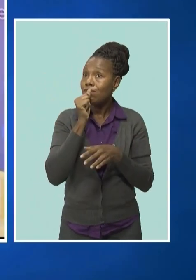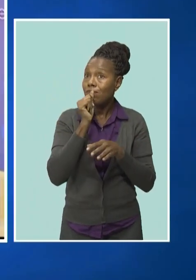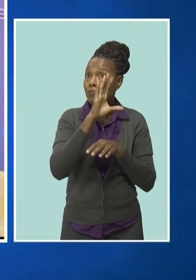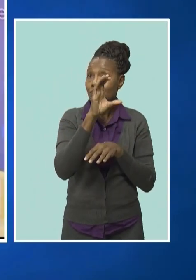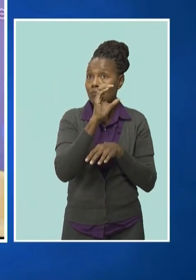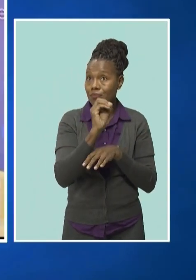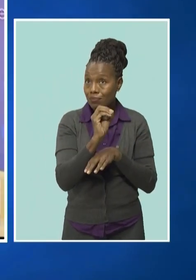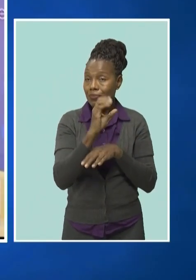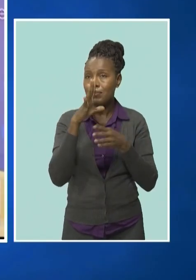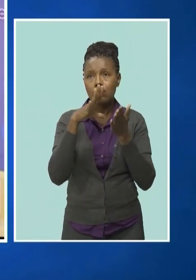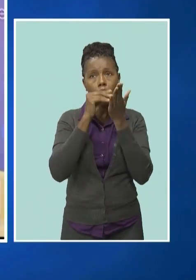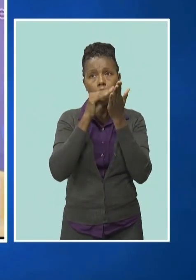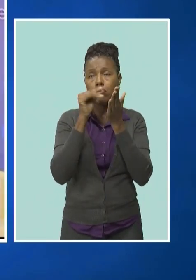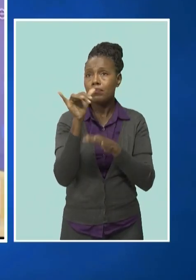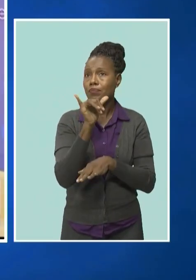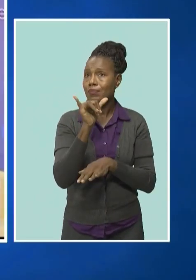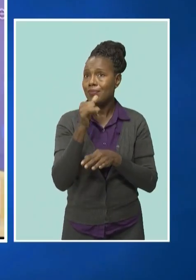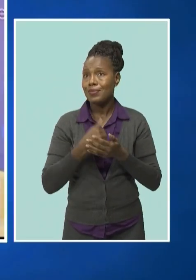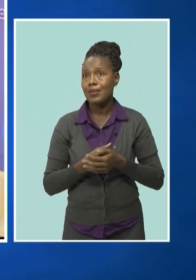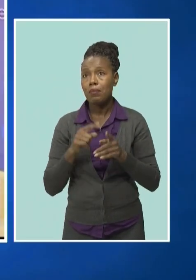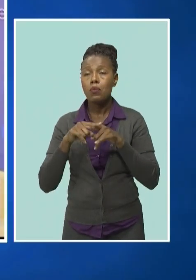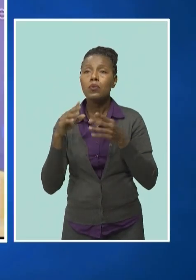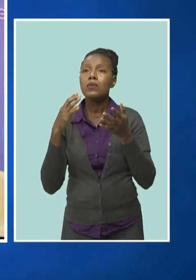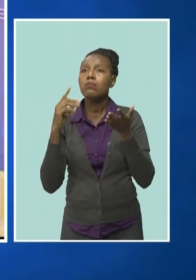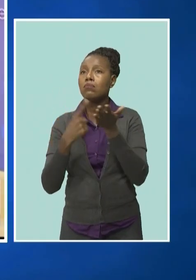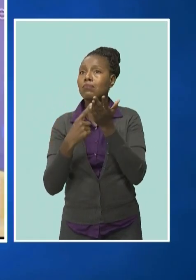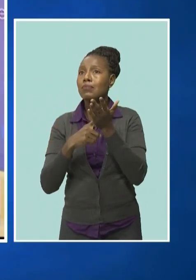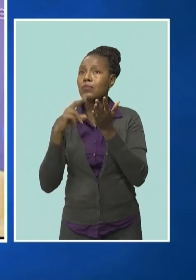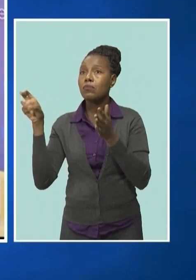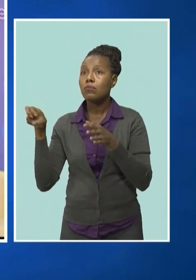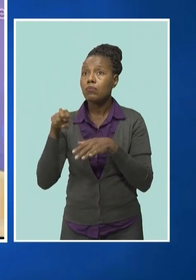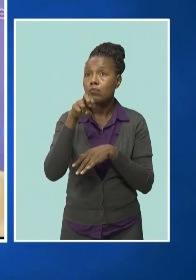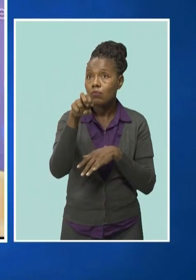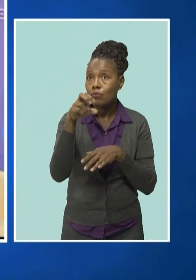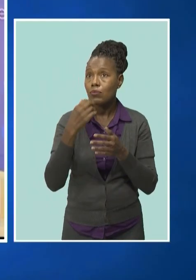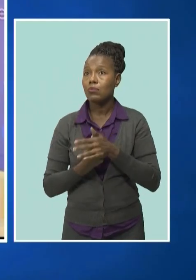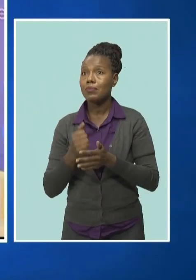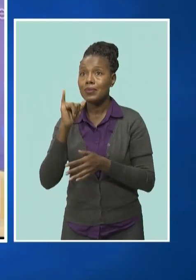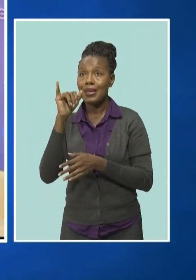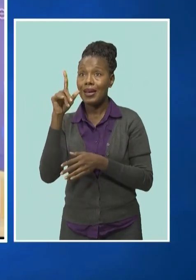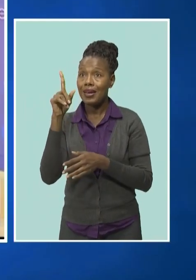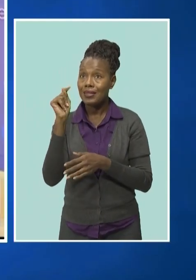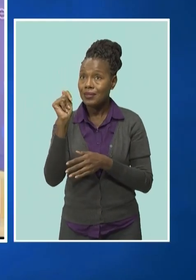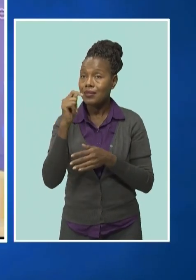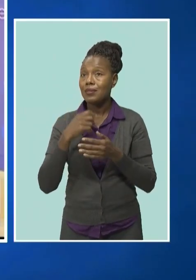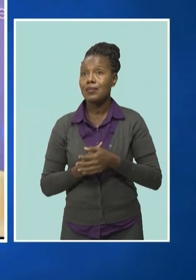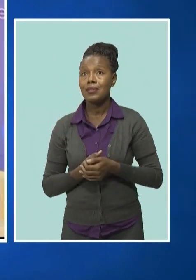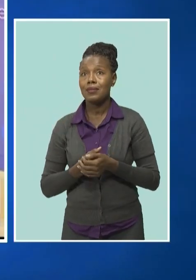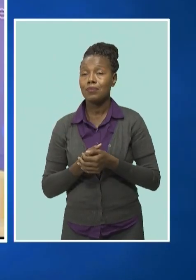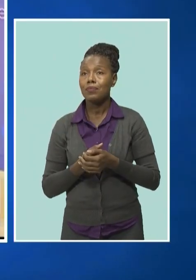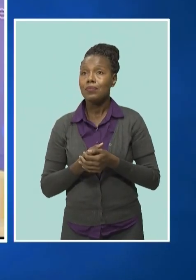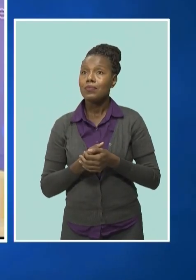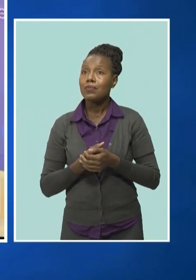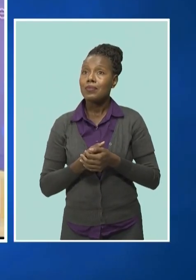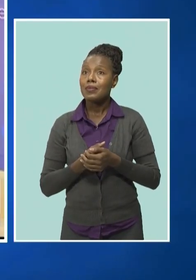infrastructure-wise, we were talking about tourism, we were talking about information technology. They like